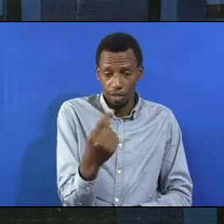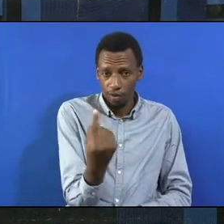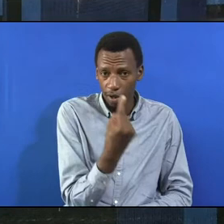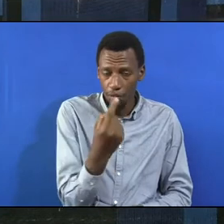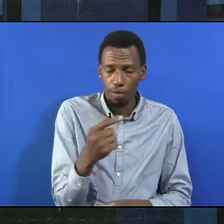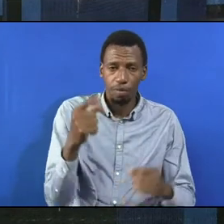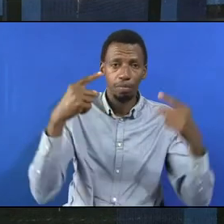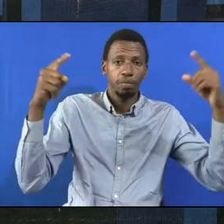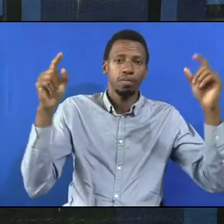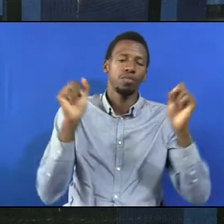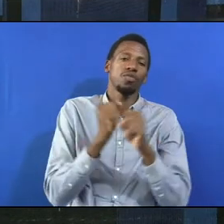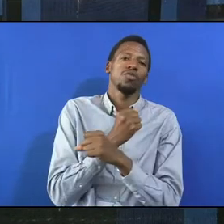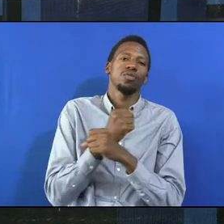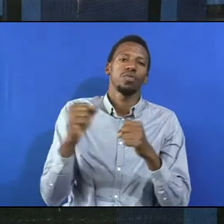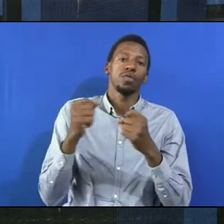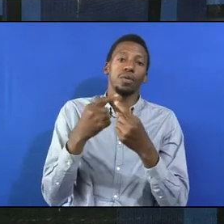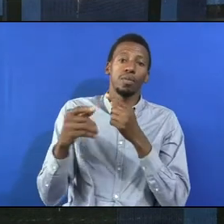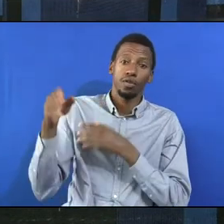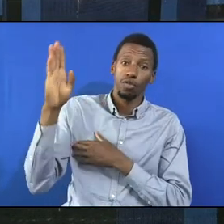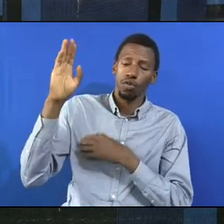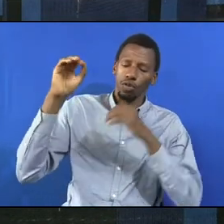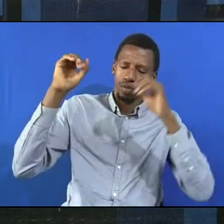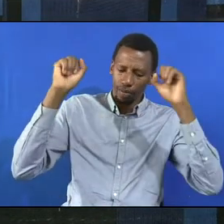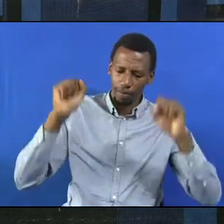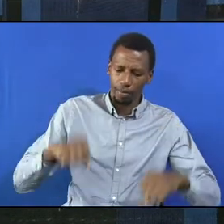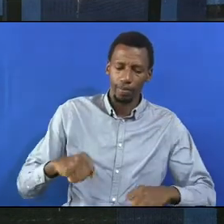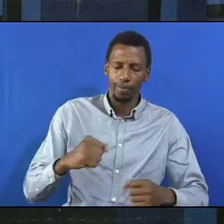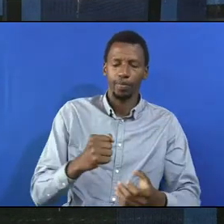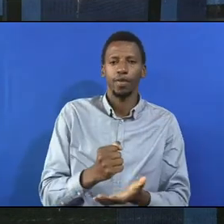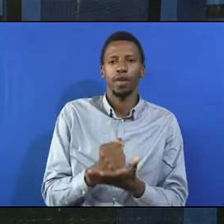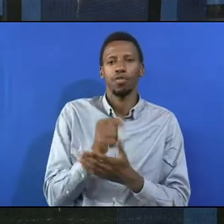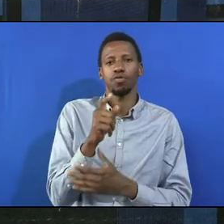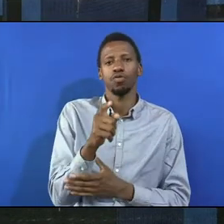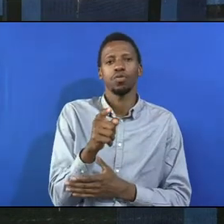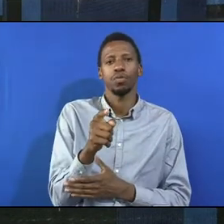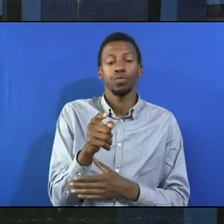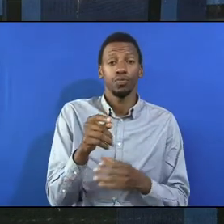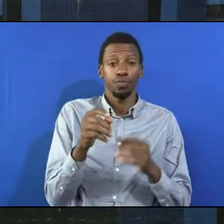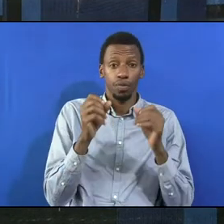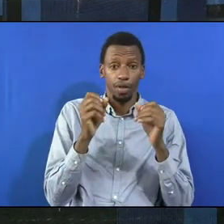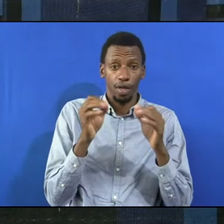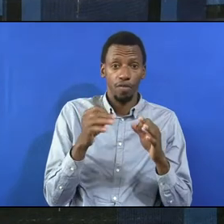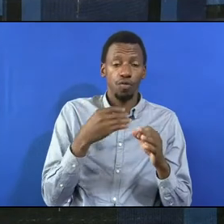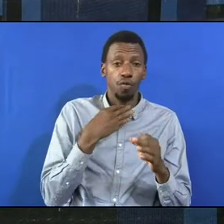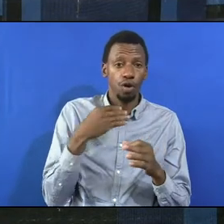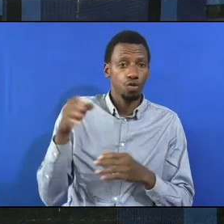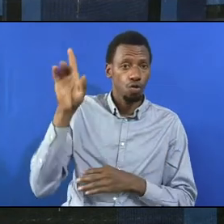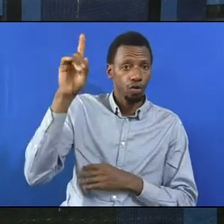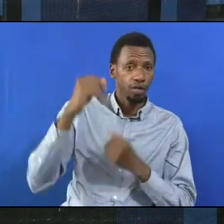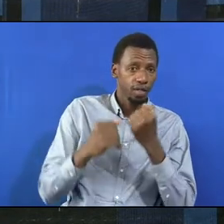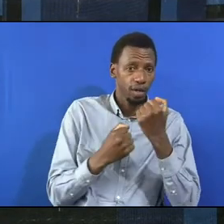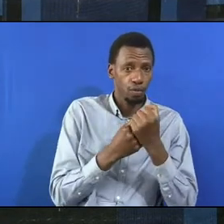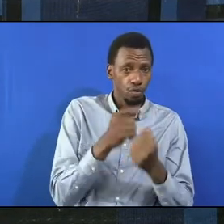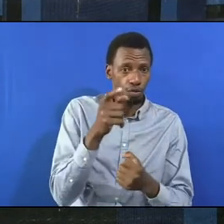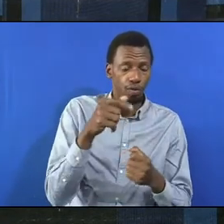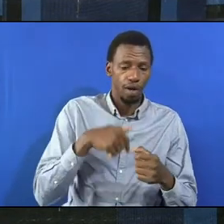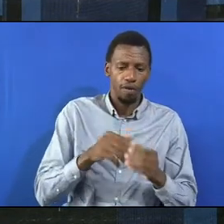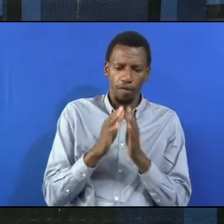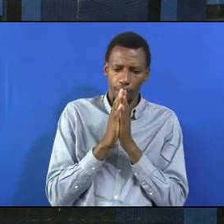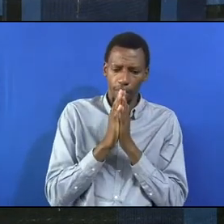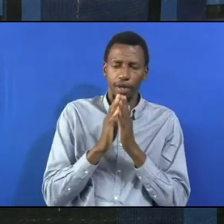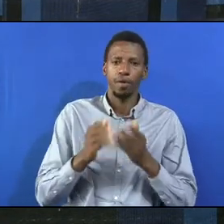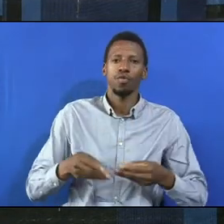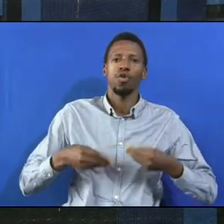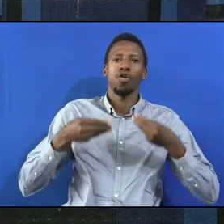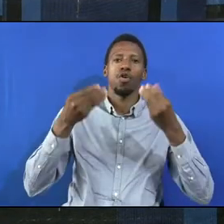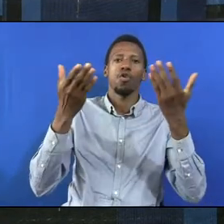but God can enable you. And if you want enabling from God, there will be prayer offered today.